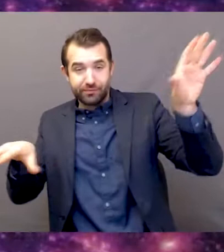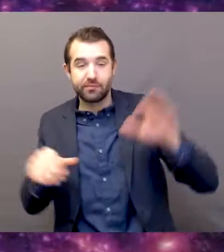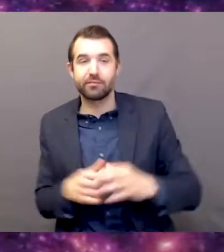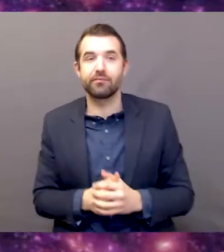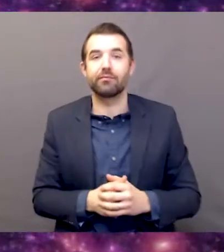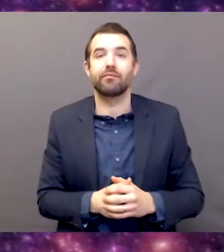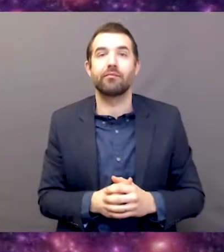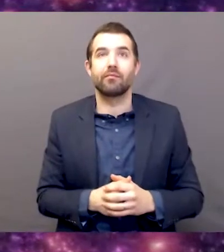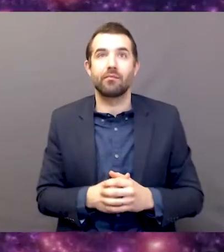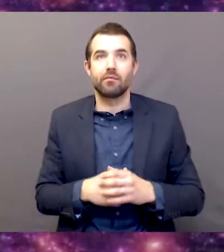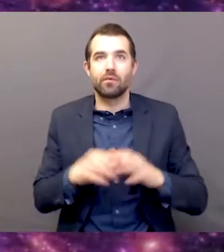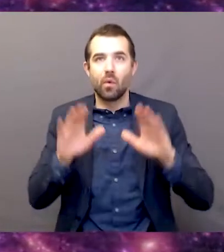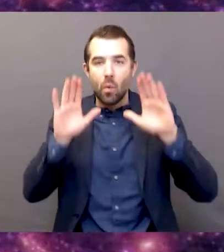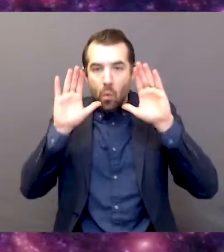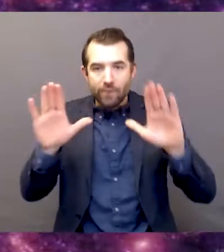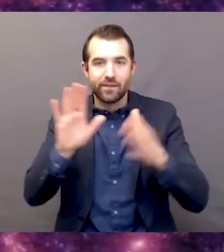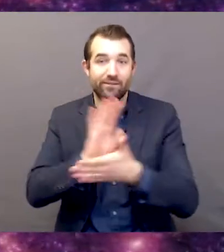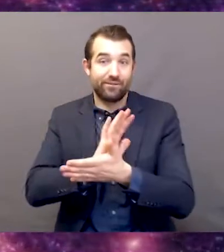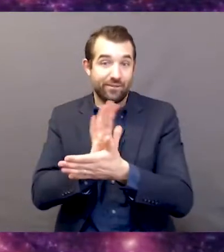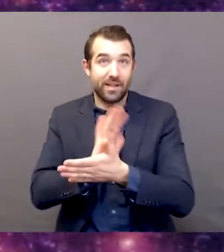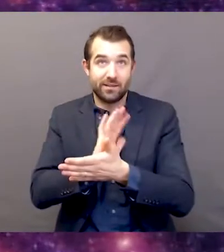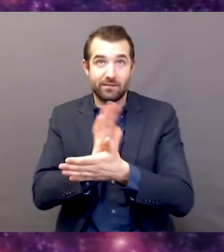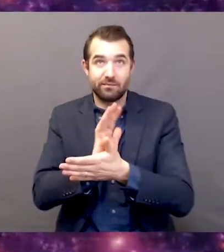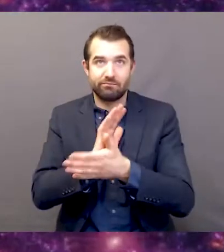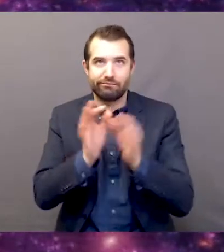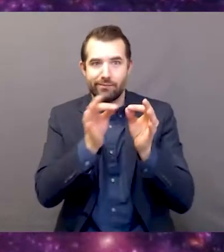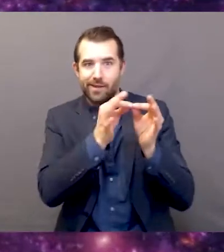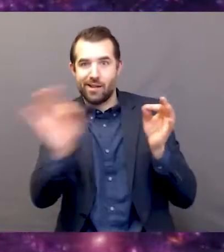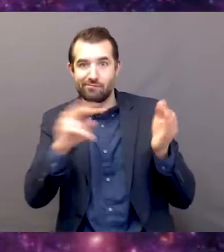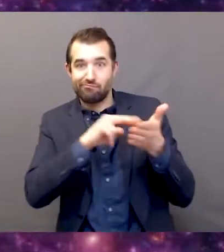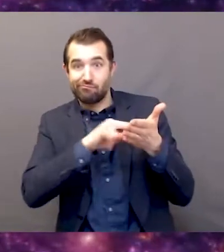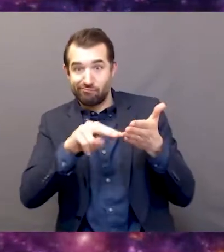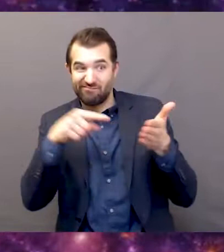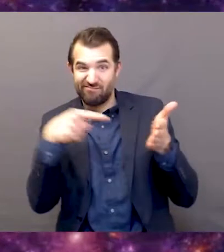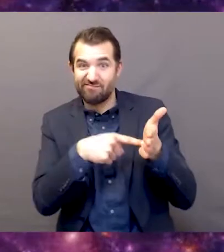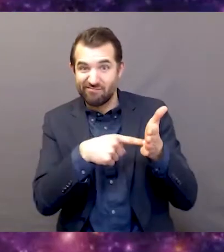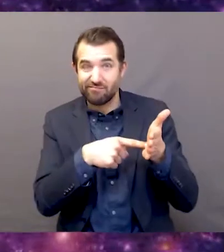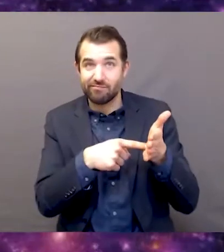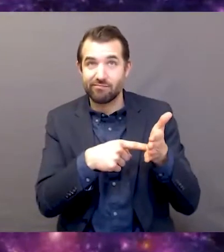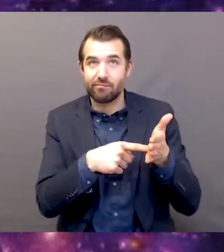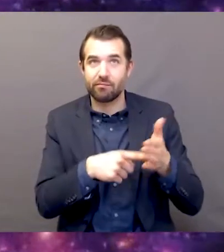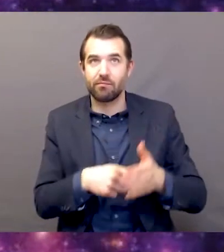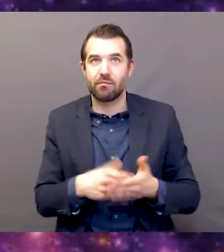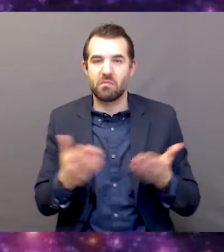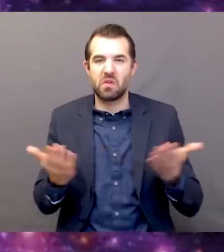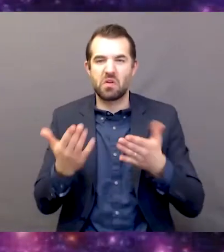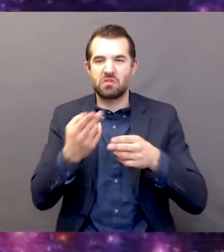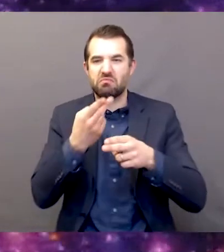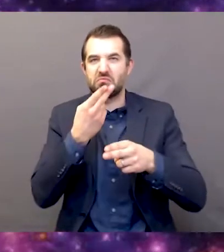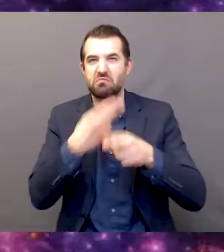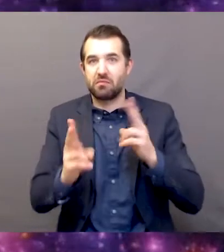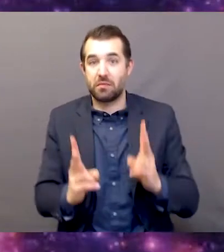black holes, there's actually a wonderful movie that you can see here at this address if you want to see the full movie. But here, I will show you the